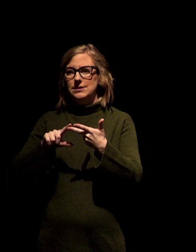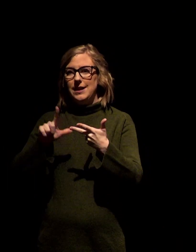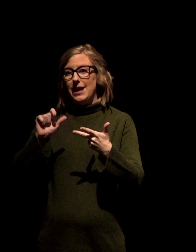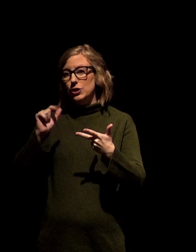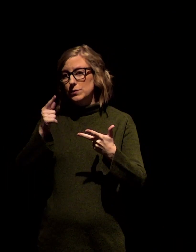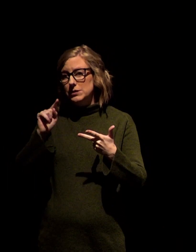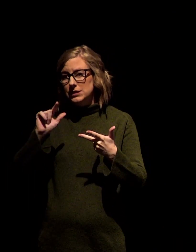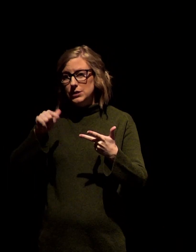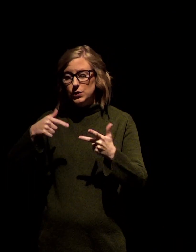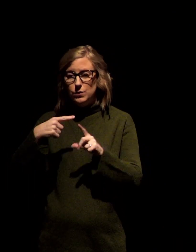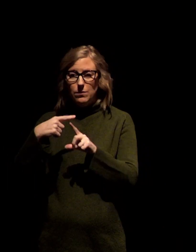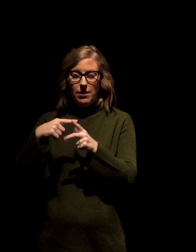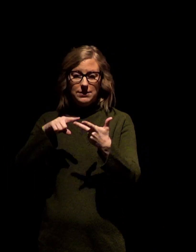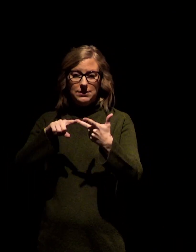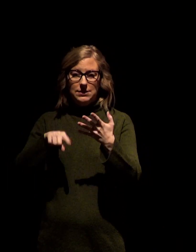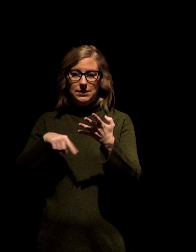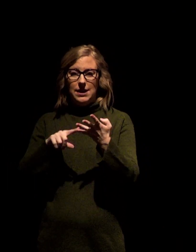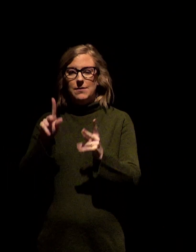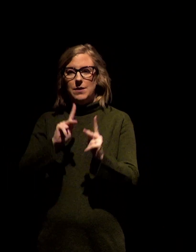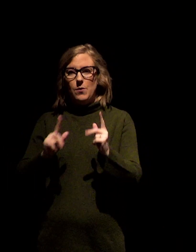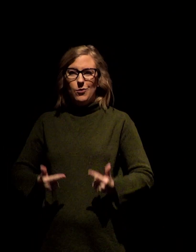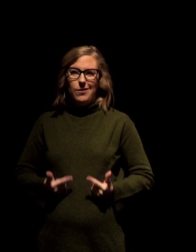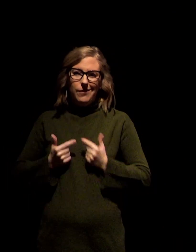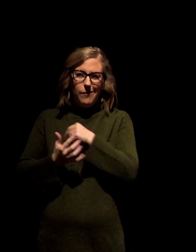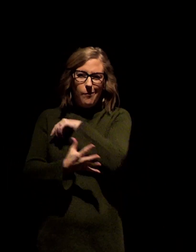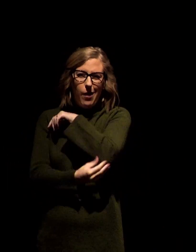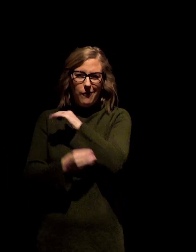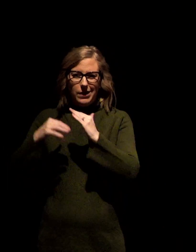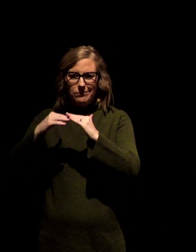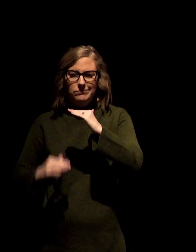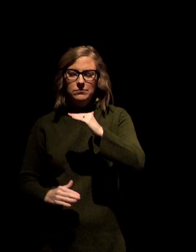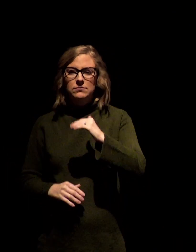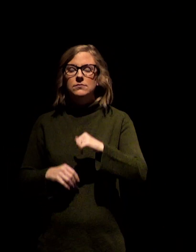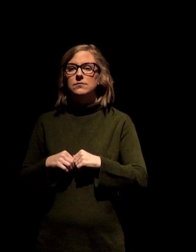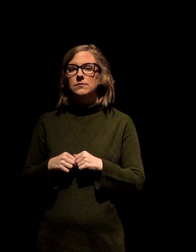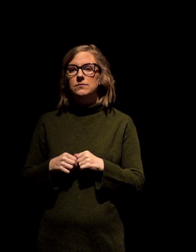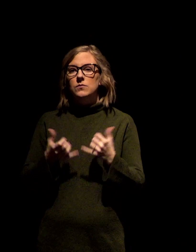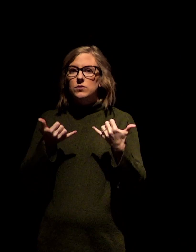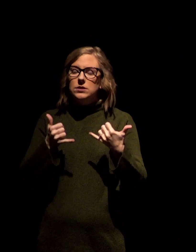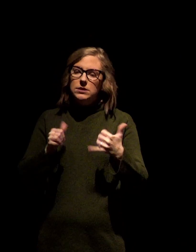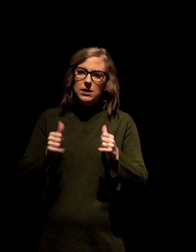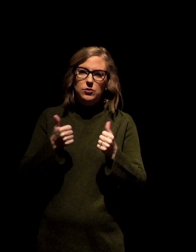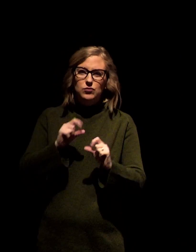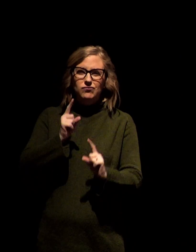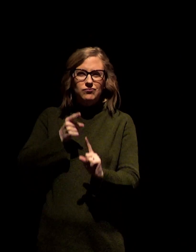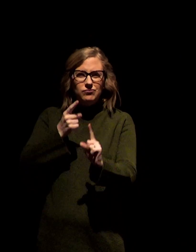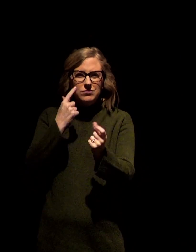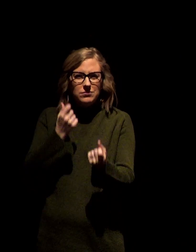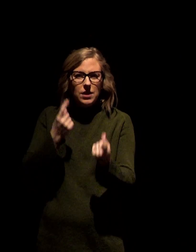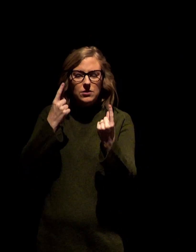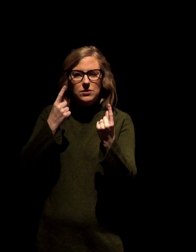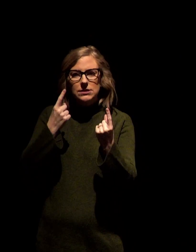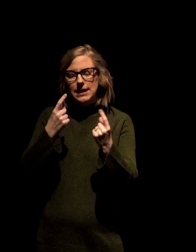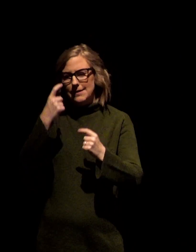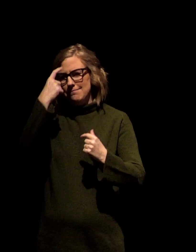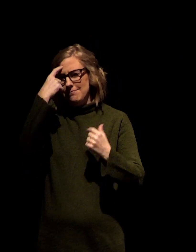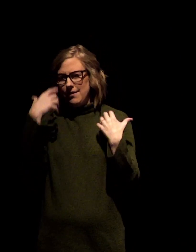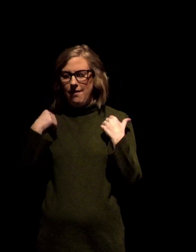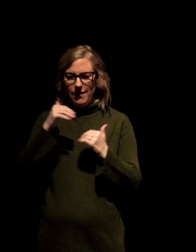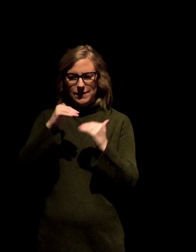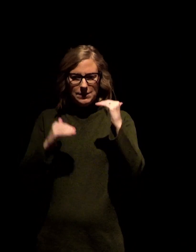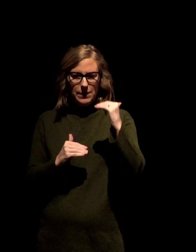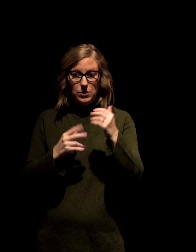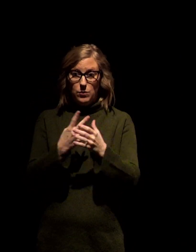LGBTQ+ community, and those living in poverty. We still seek to better understand the effects of mental health disparities